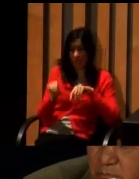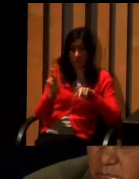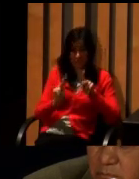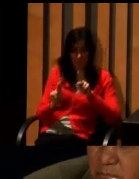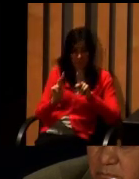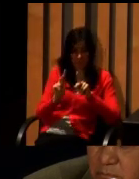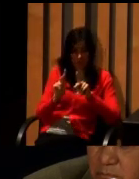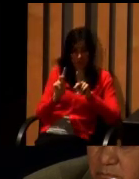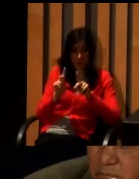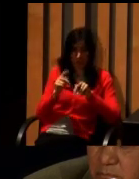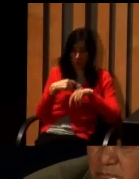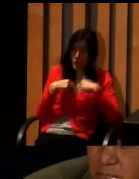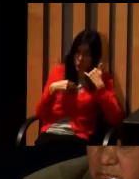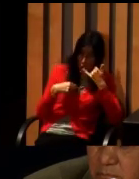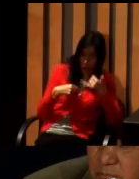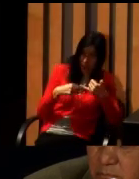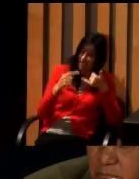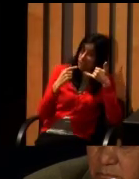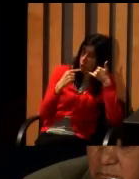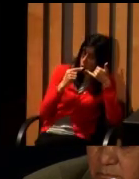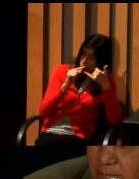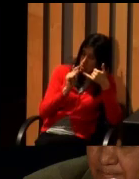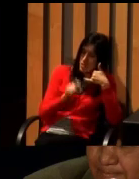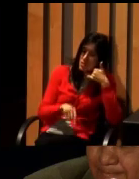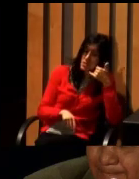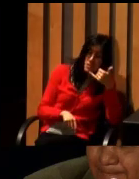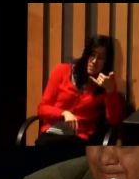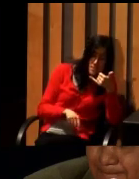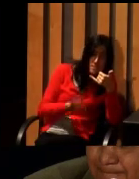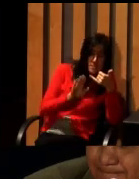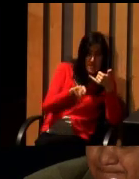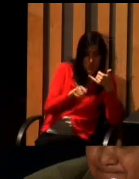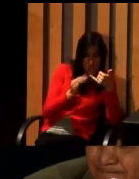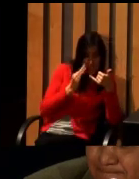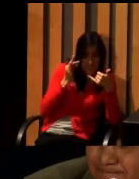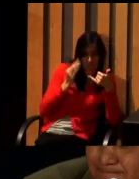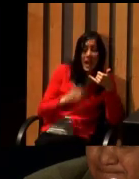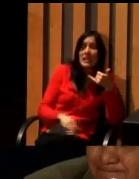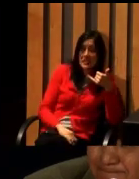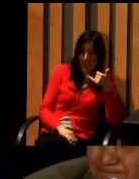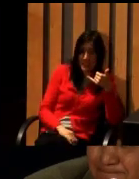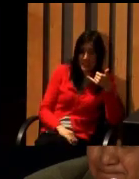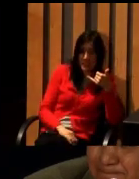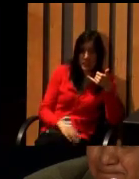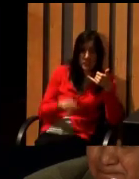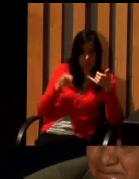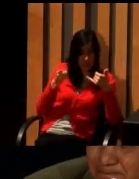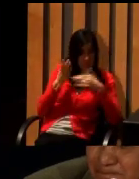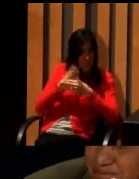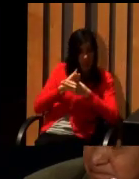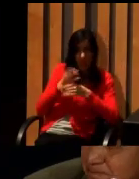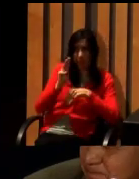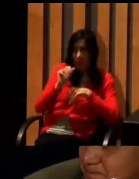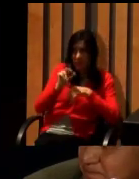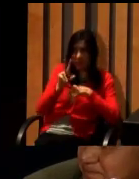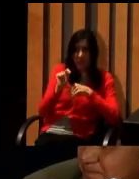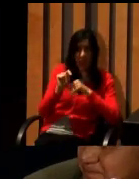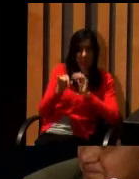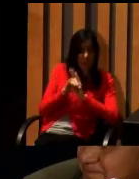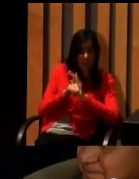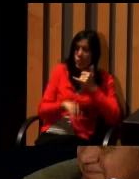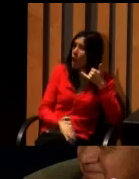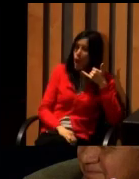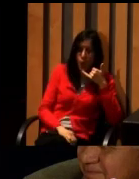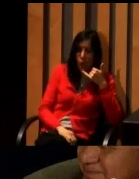on the telephone out of 770 people in a nationwide poll says that they are not bothered by these images. And then you go back